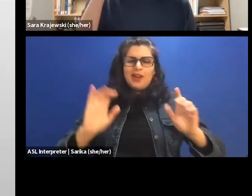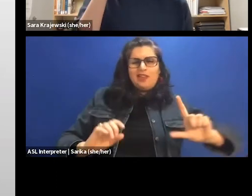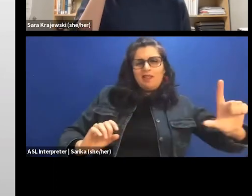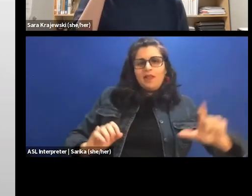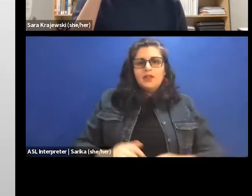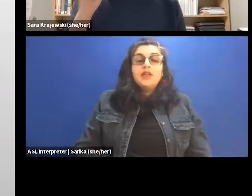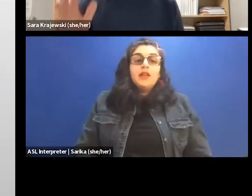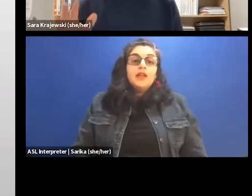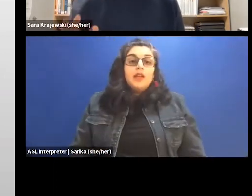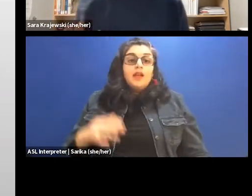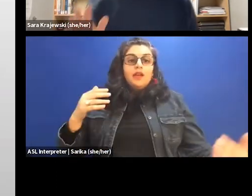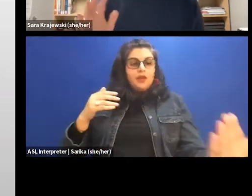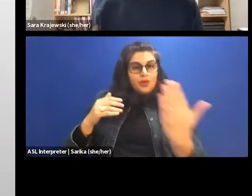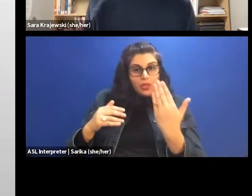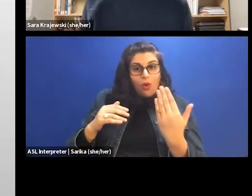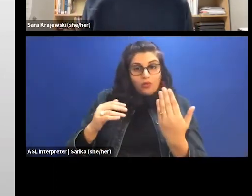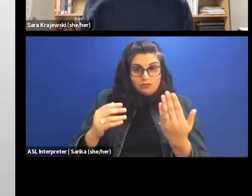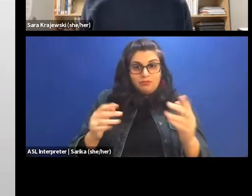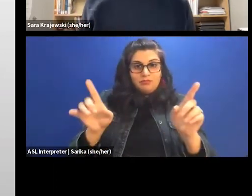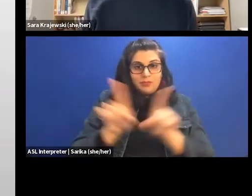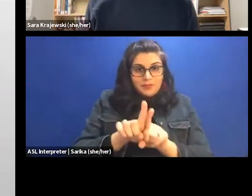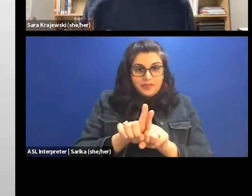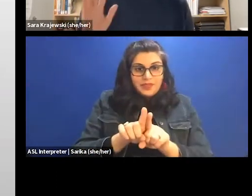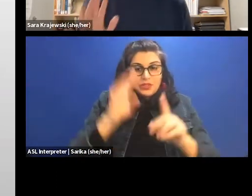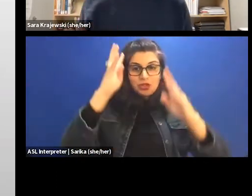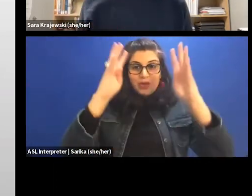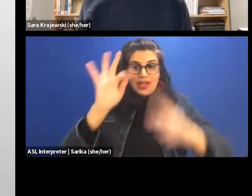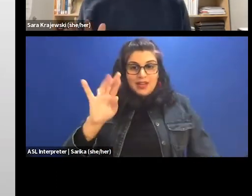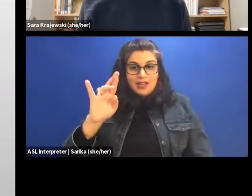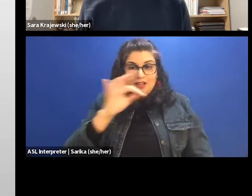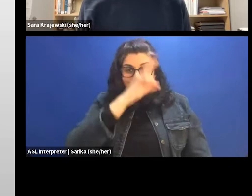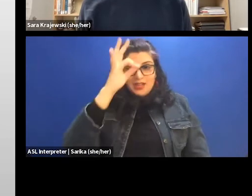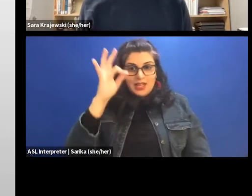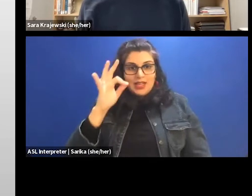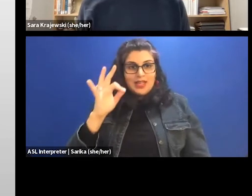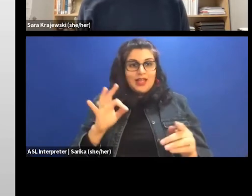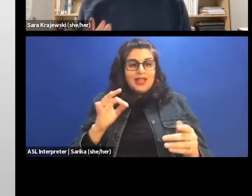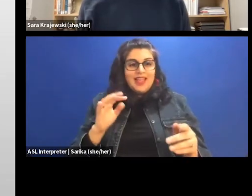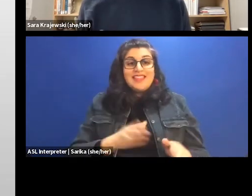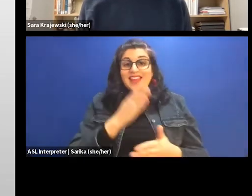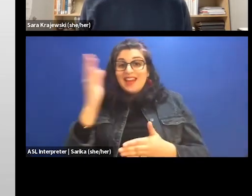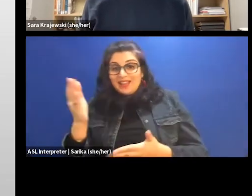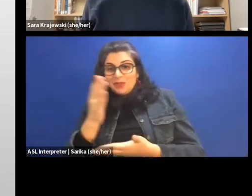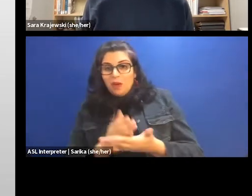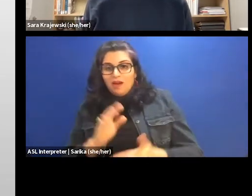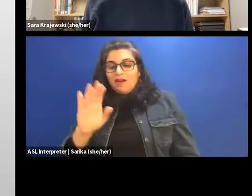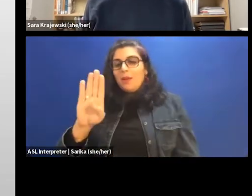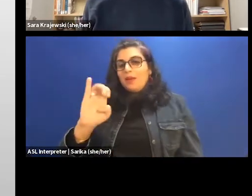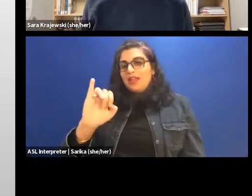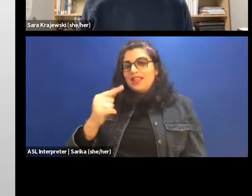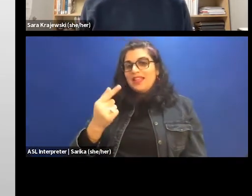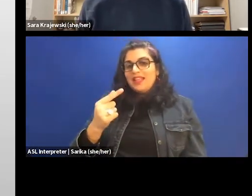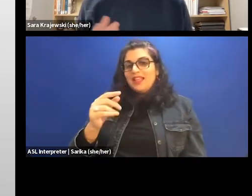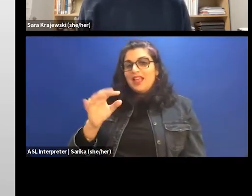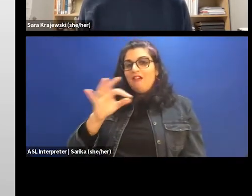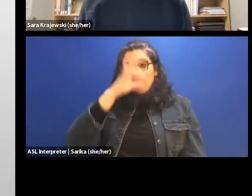Of course, a close companion to creating Frida is being Frida. Her debilitated